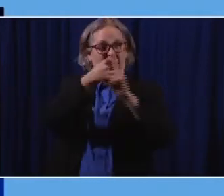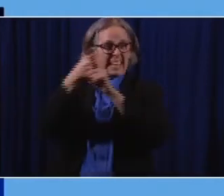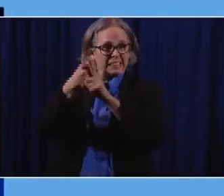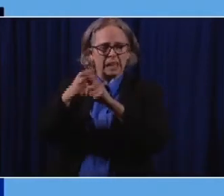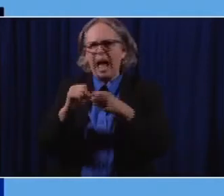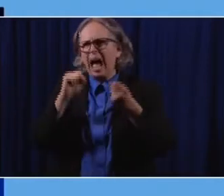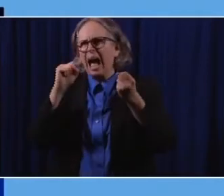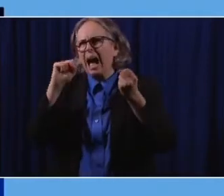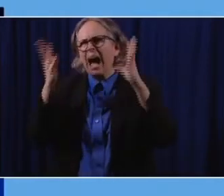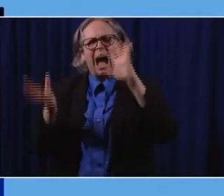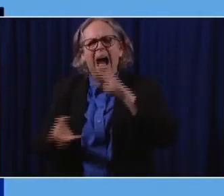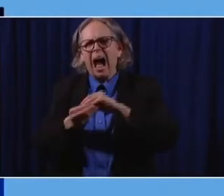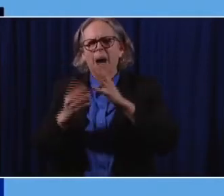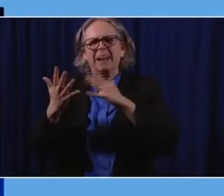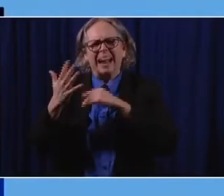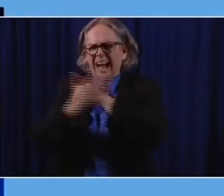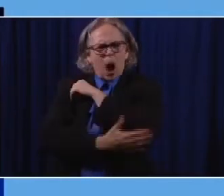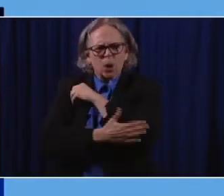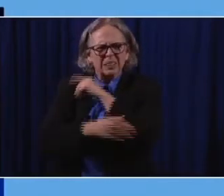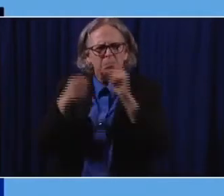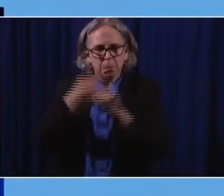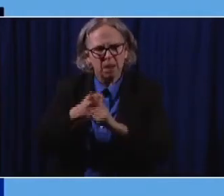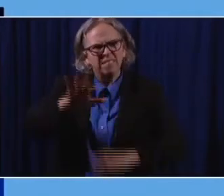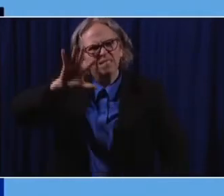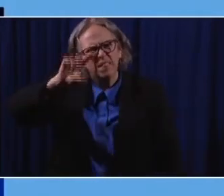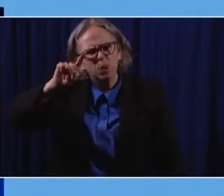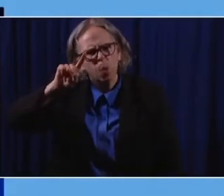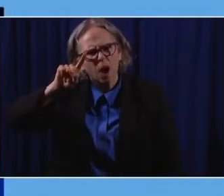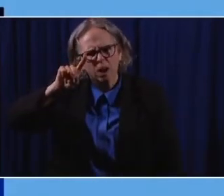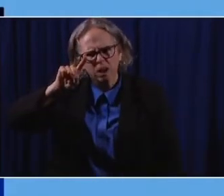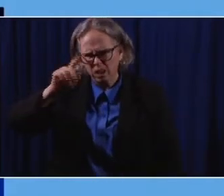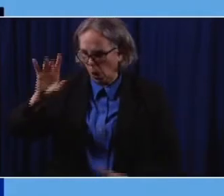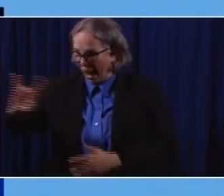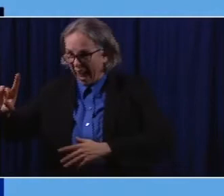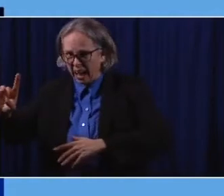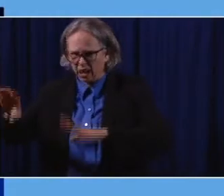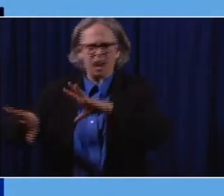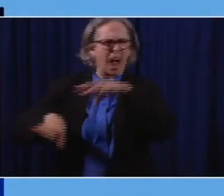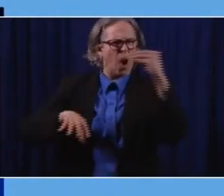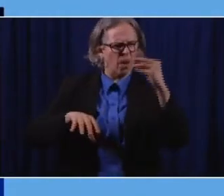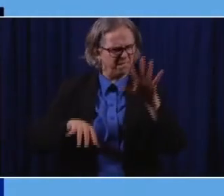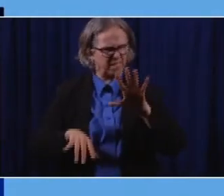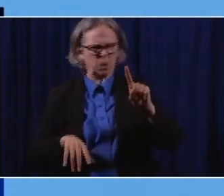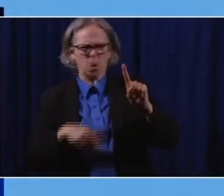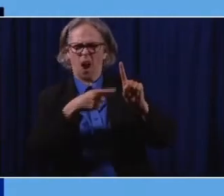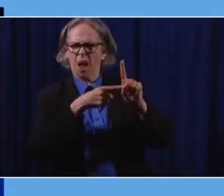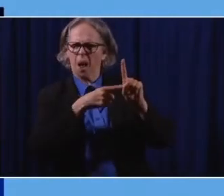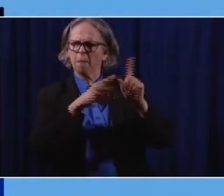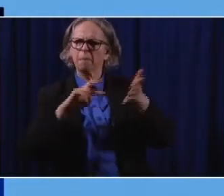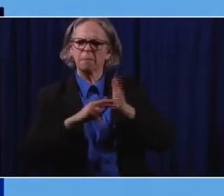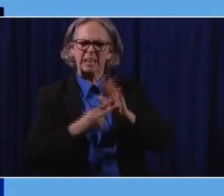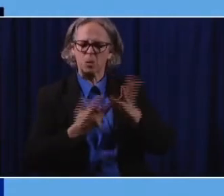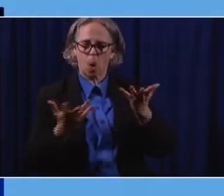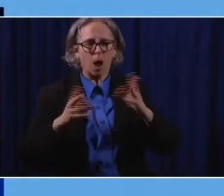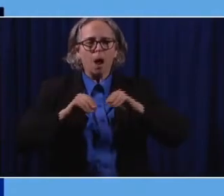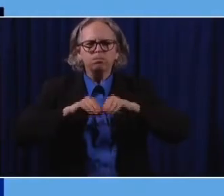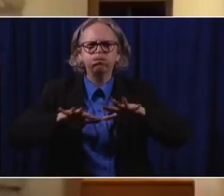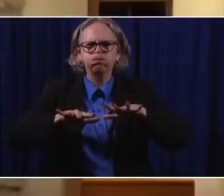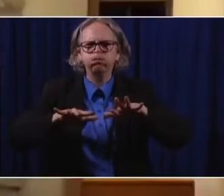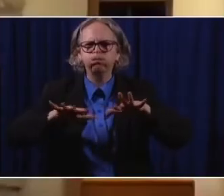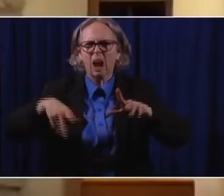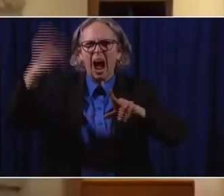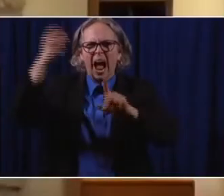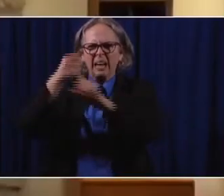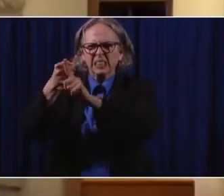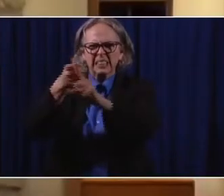real problem. What this means is we've seen this spread. And if you look at this, if you're in a high incident county or